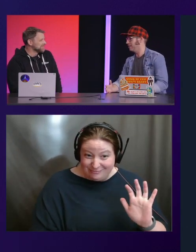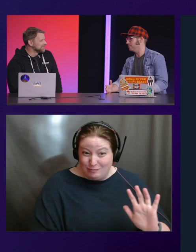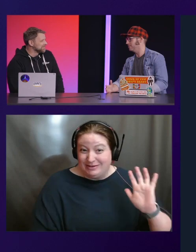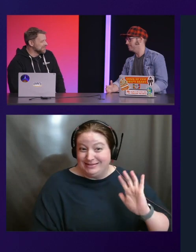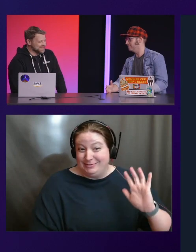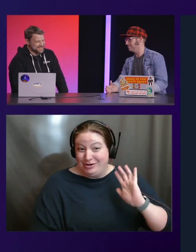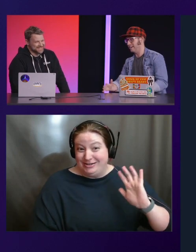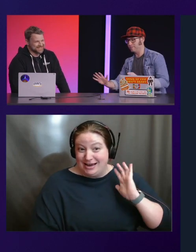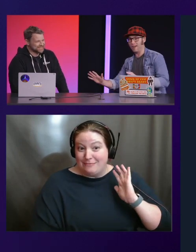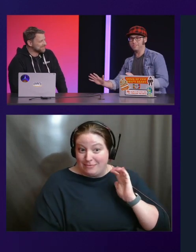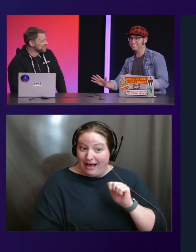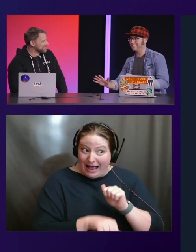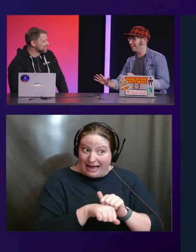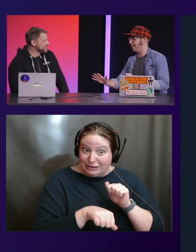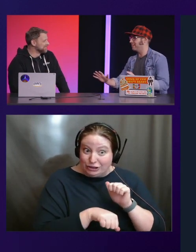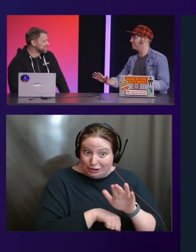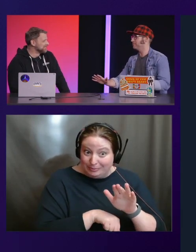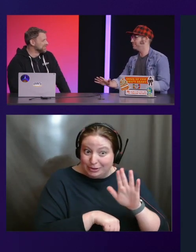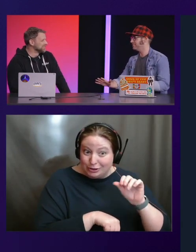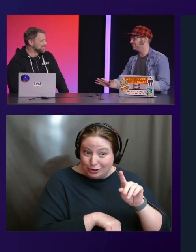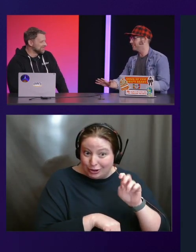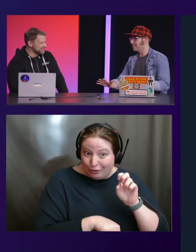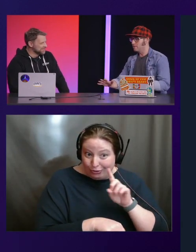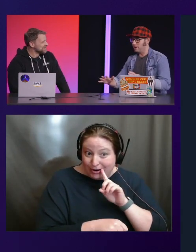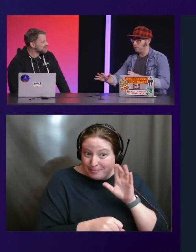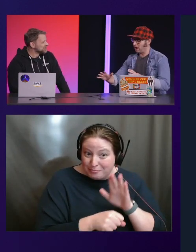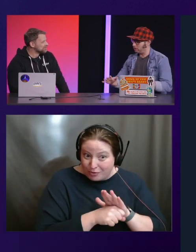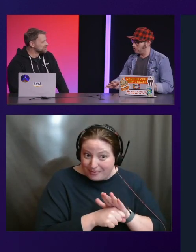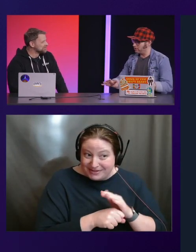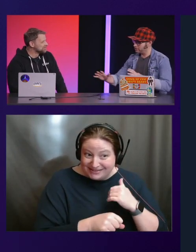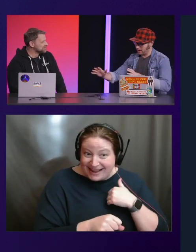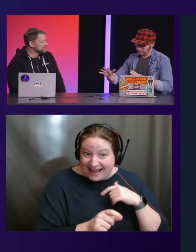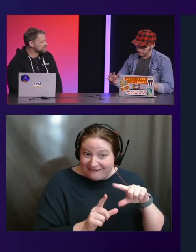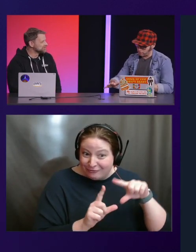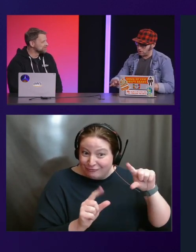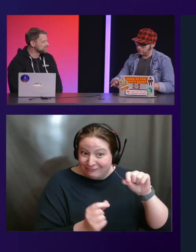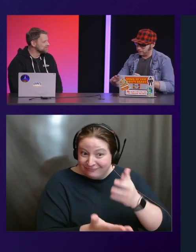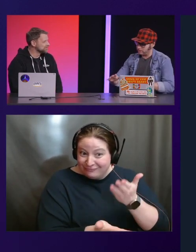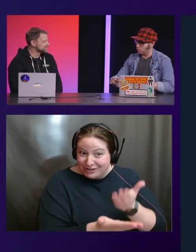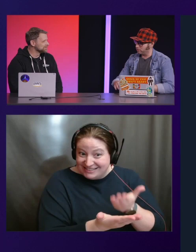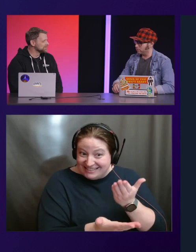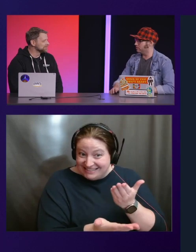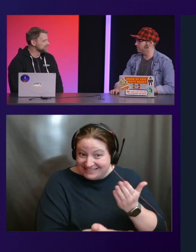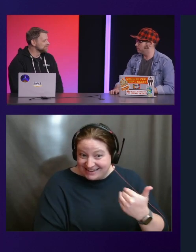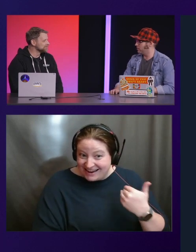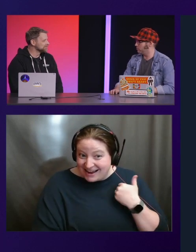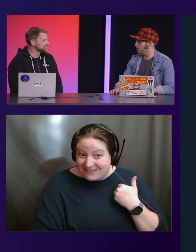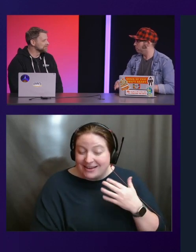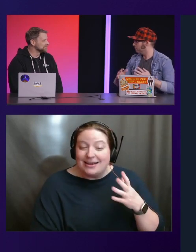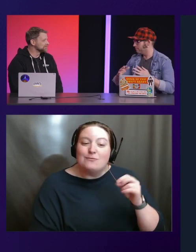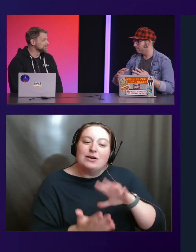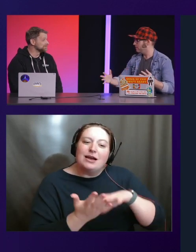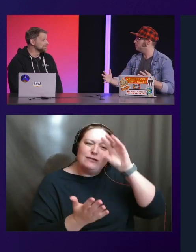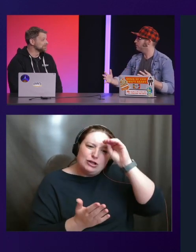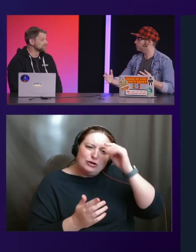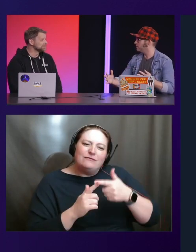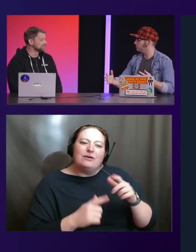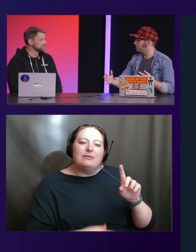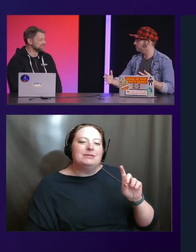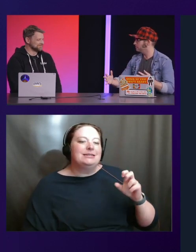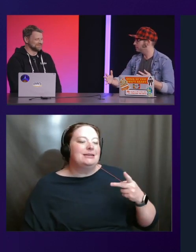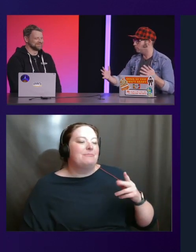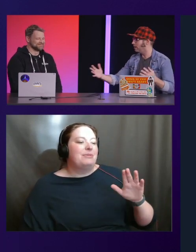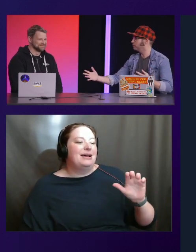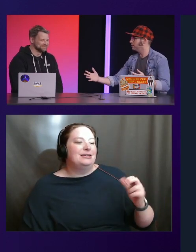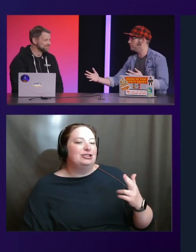shipped code. I promise. I've got the receipts. Yeah. But what I learned, and to quote in the immortal words of Depeche Mode, people are